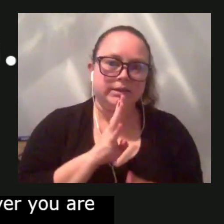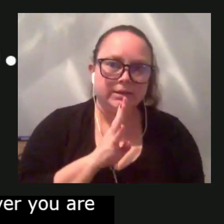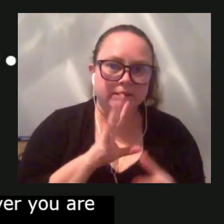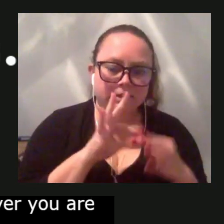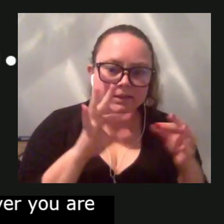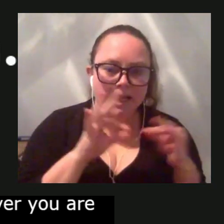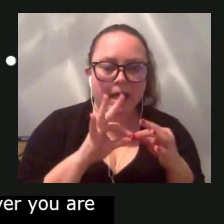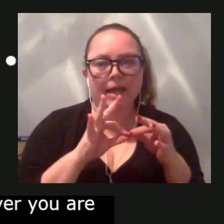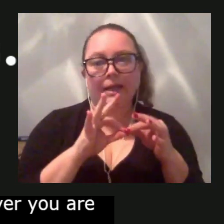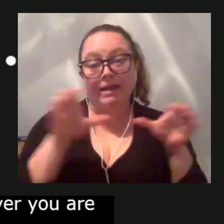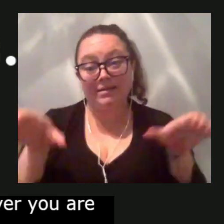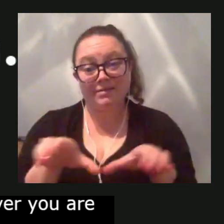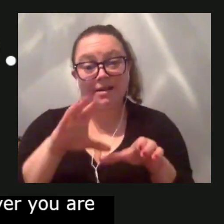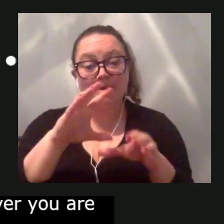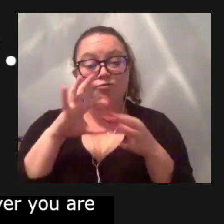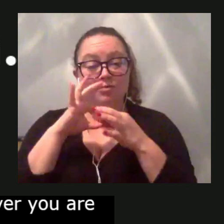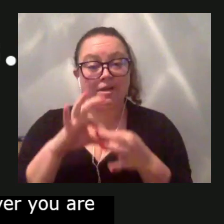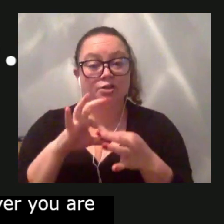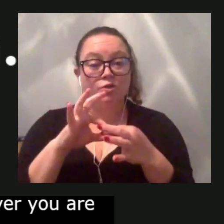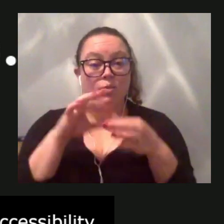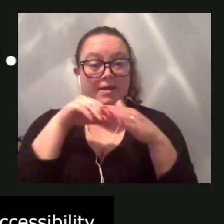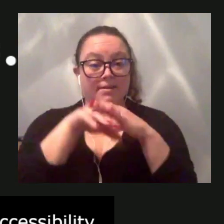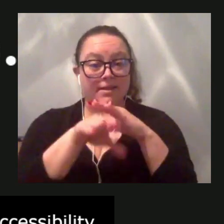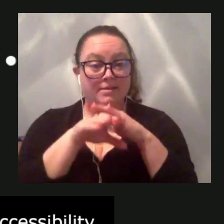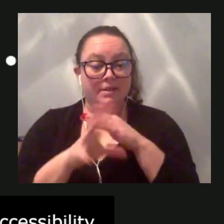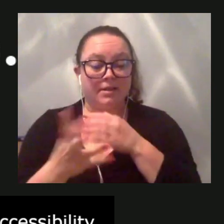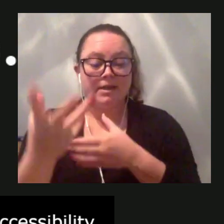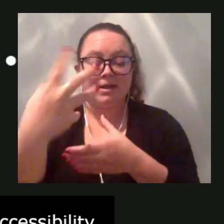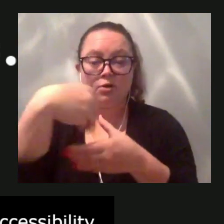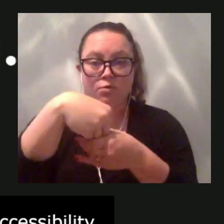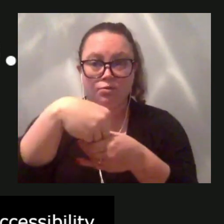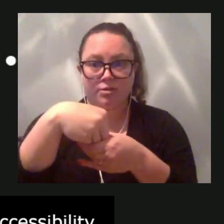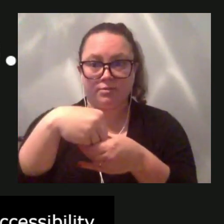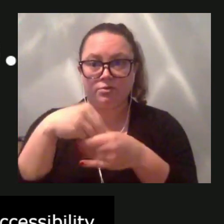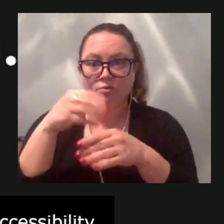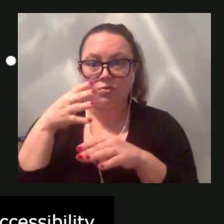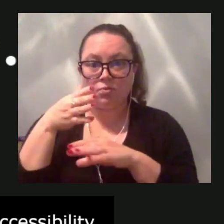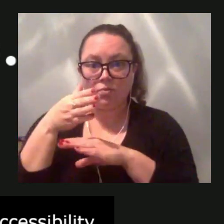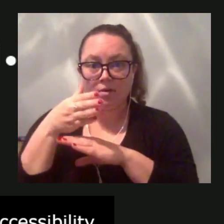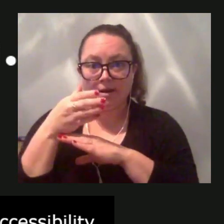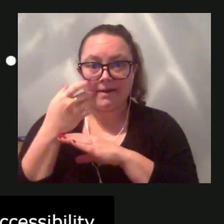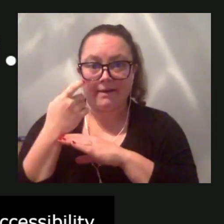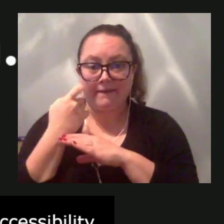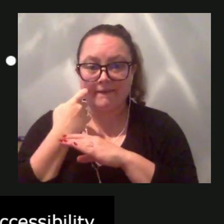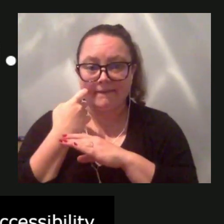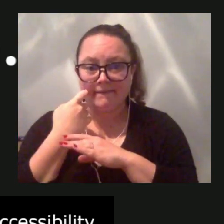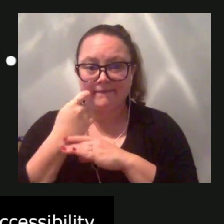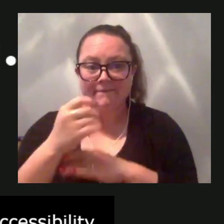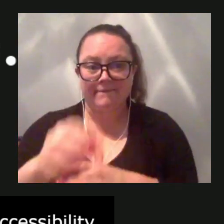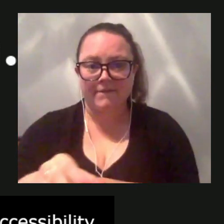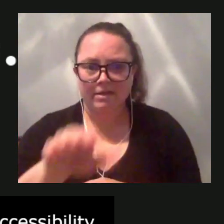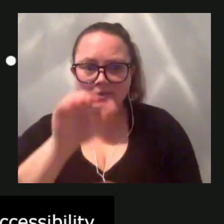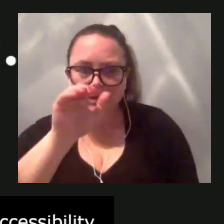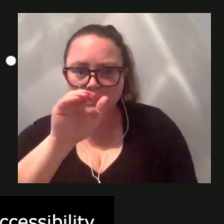inclusion. And after listening to what Andrew has spoken,